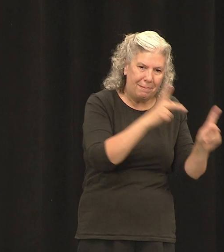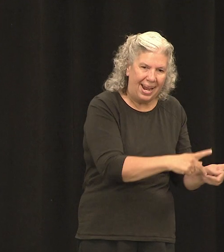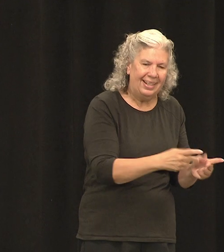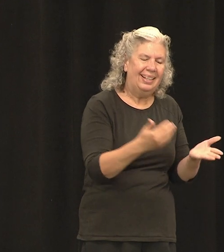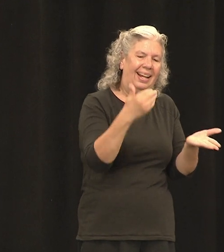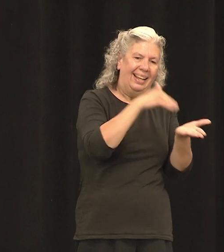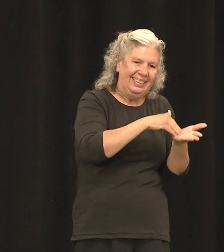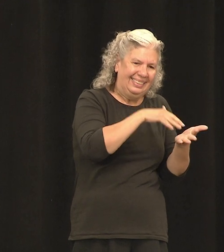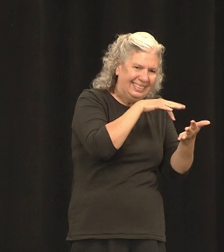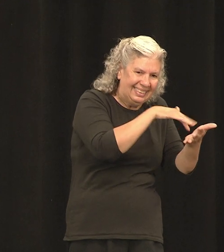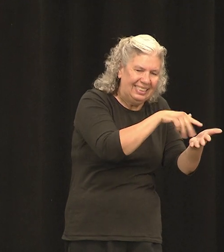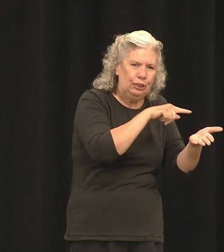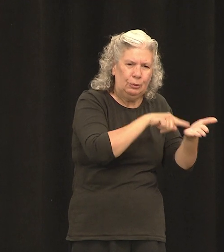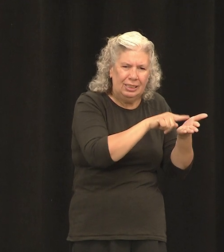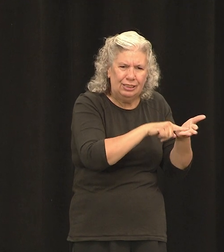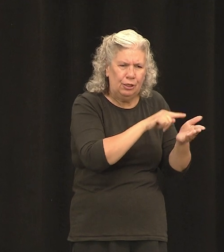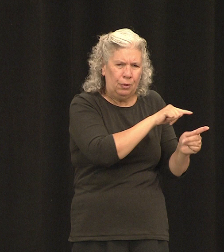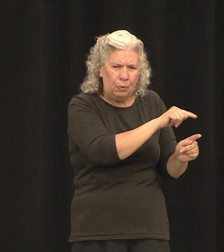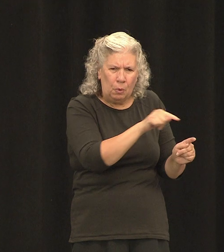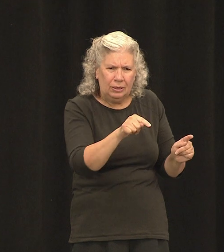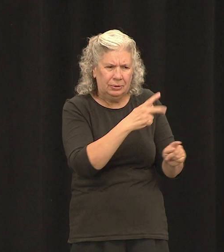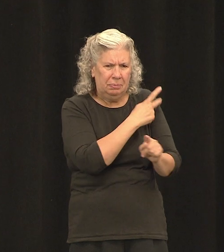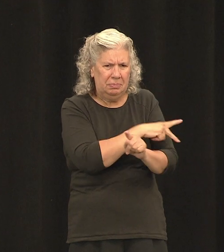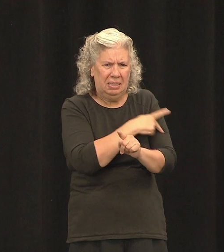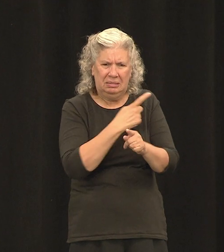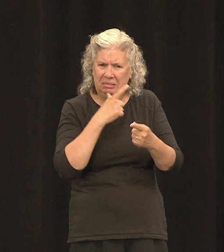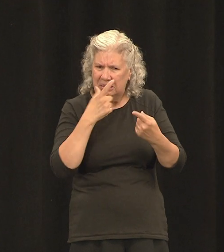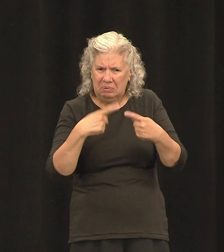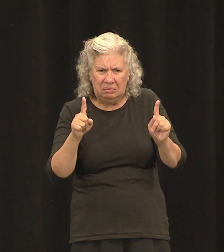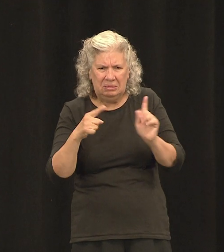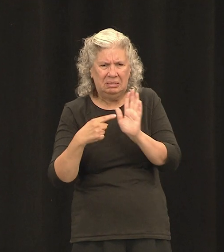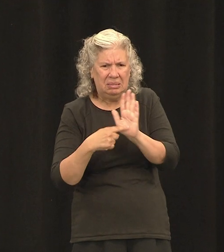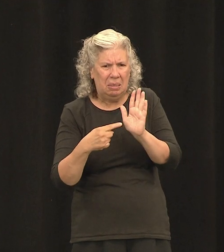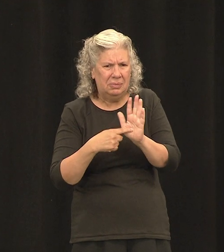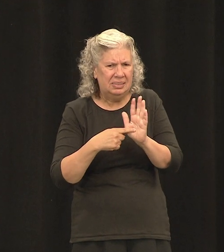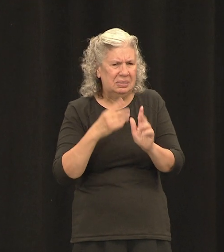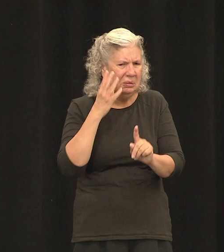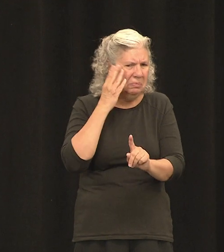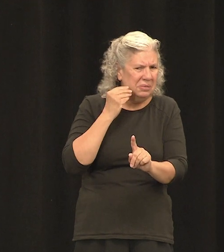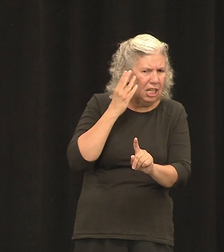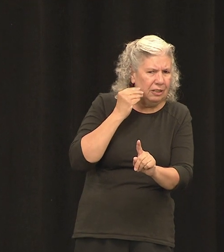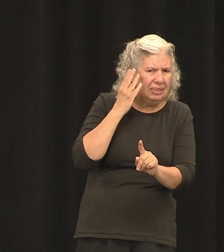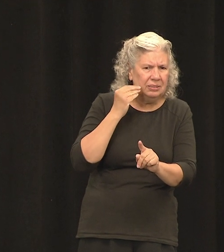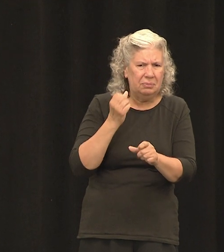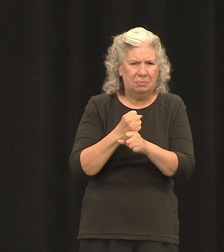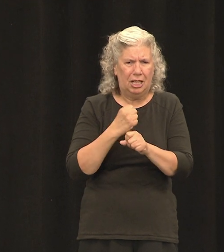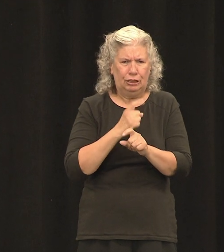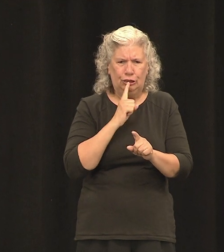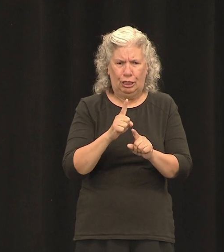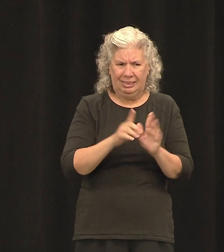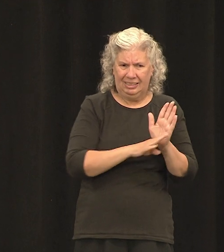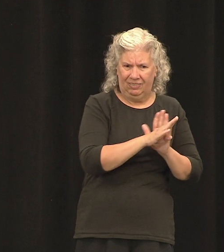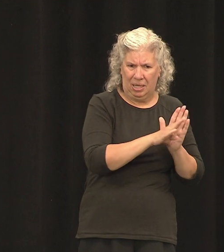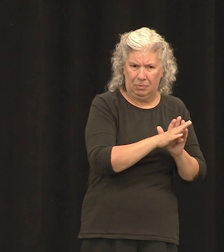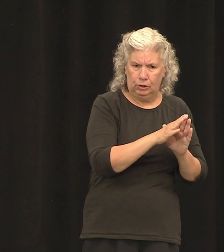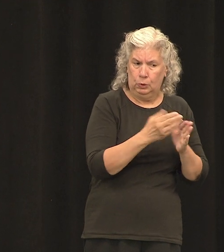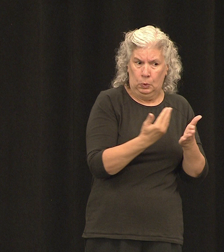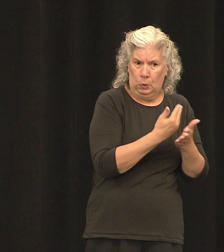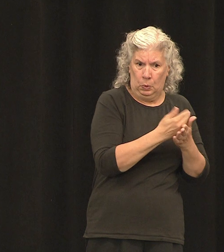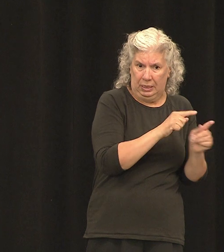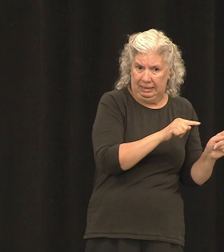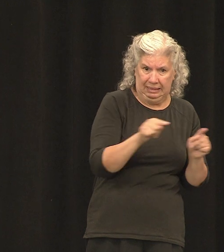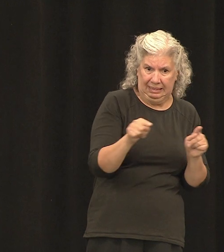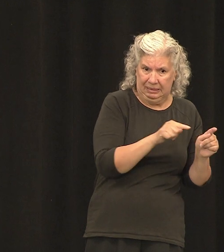symptoms again in patients. We make sure we have the right models, maybe develop new models. Maybe